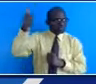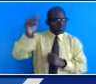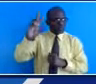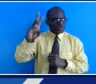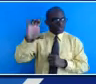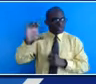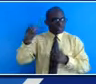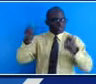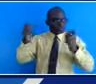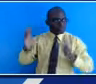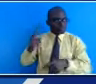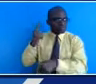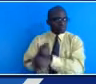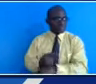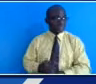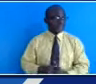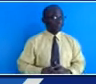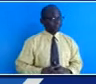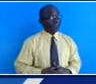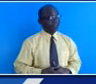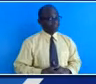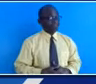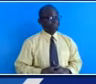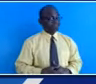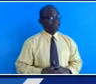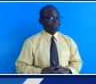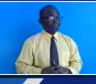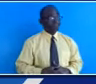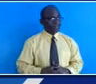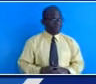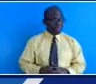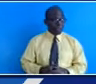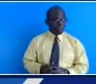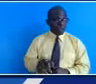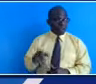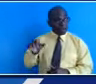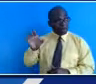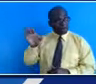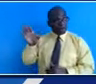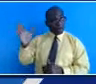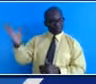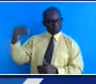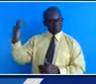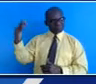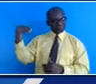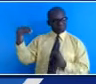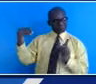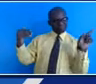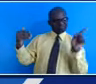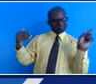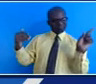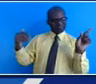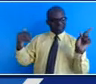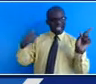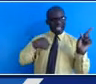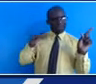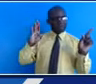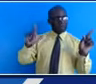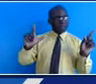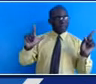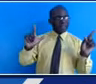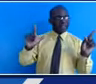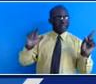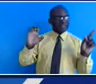Clinton and Hillary Clinton. So I guess in the scheme of things, we all have our place in the society. And we all know where to go when we're in that